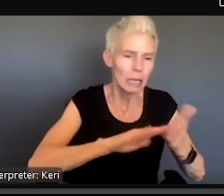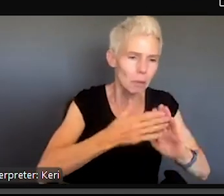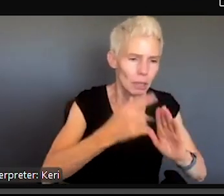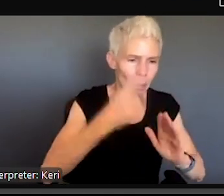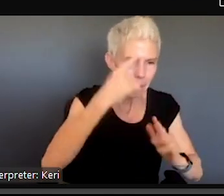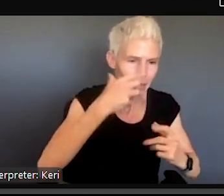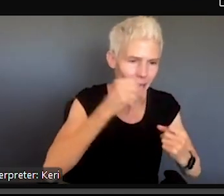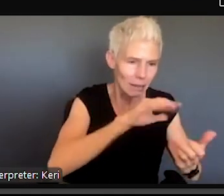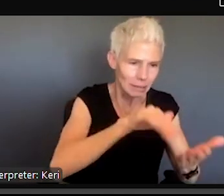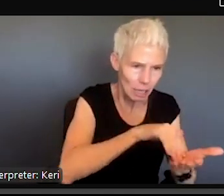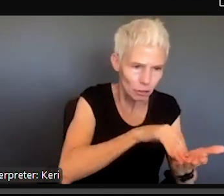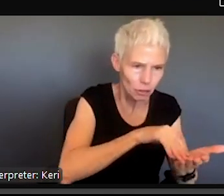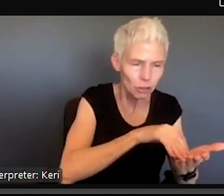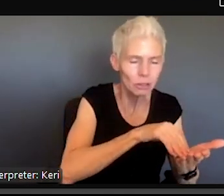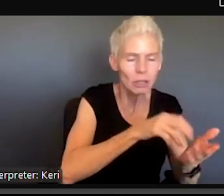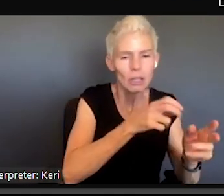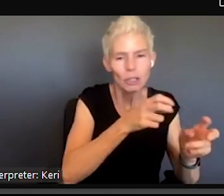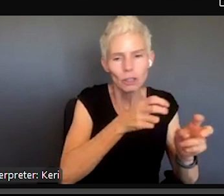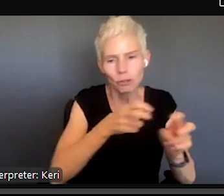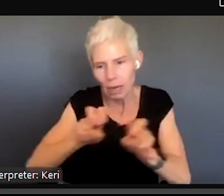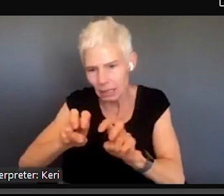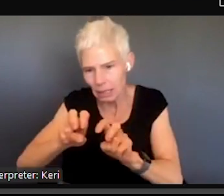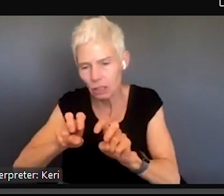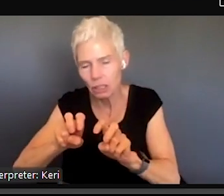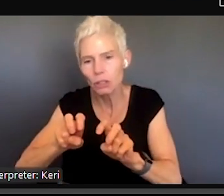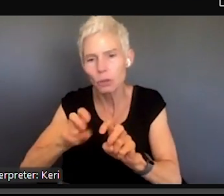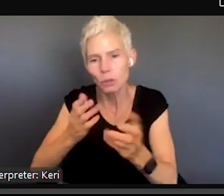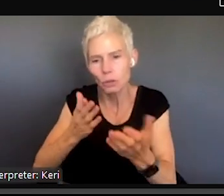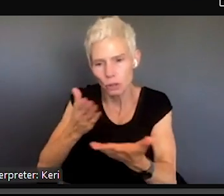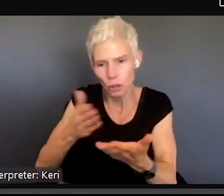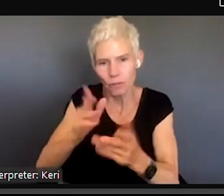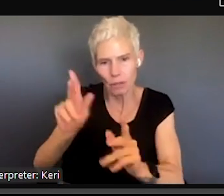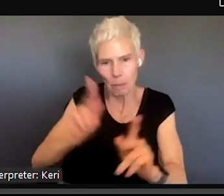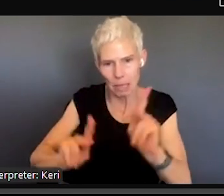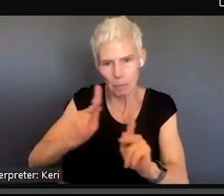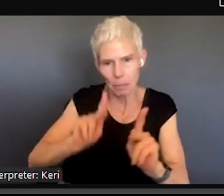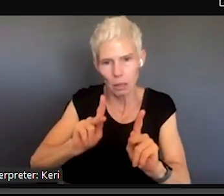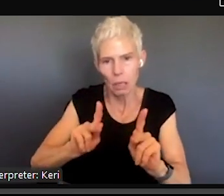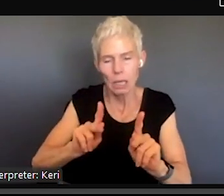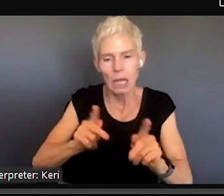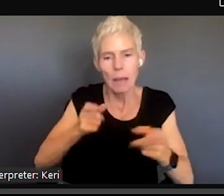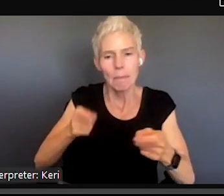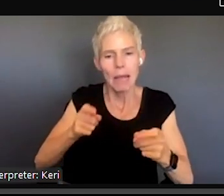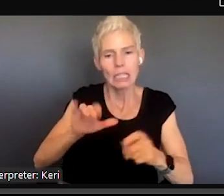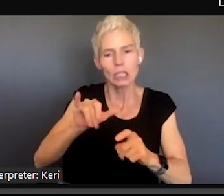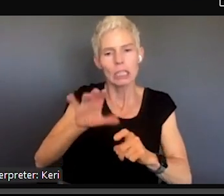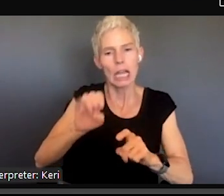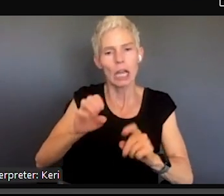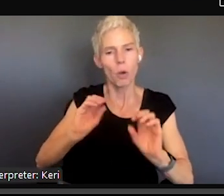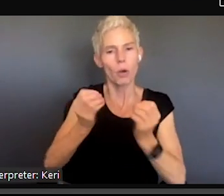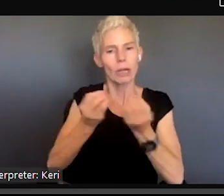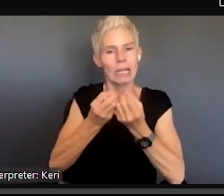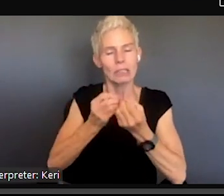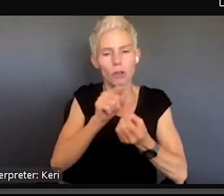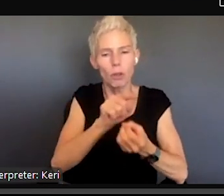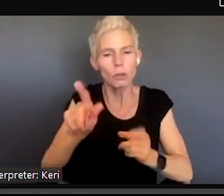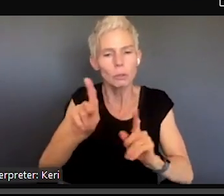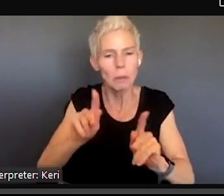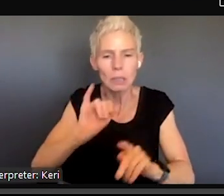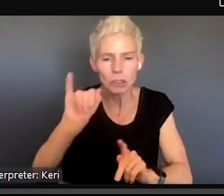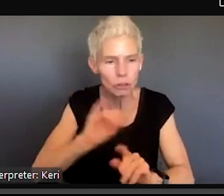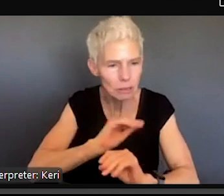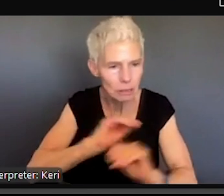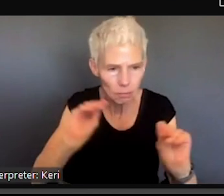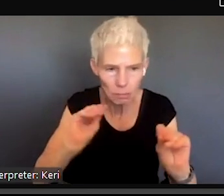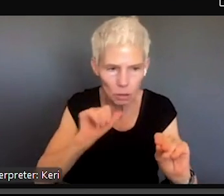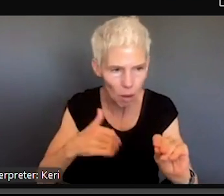We moved to transition to serve the people, become a managed care organization for those who are uninsured. We